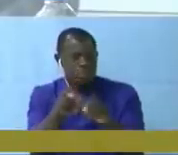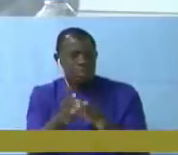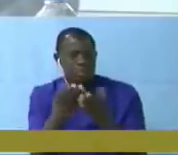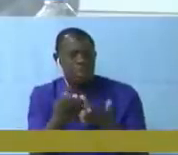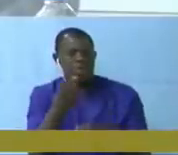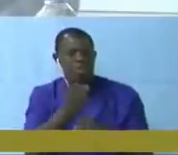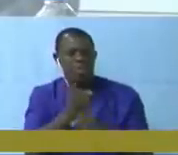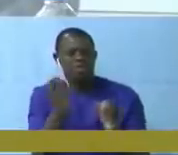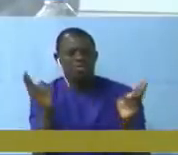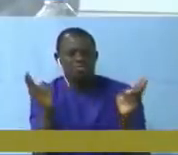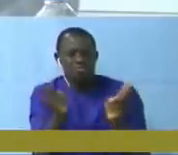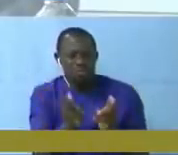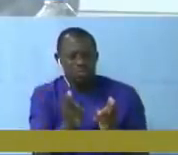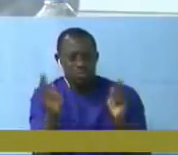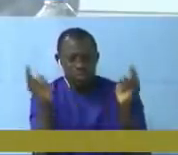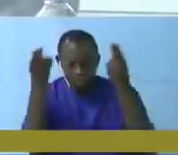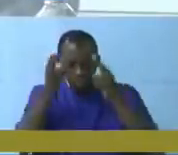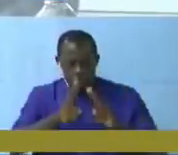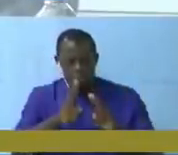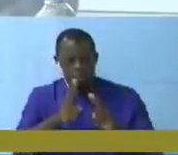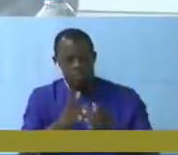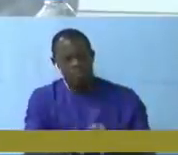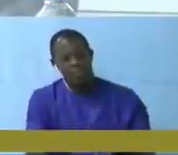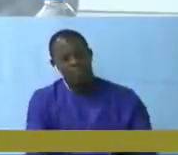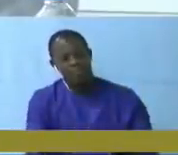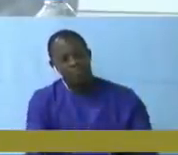quite a short law, and